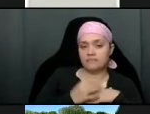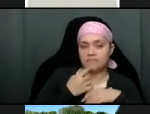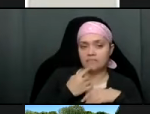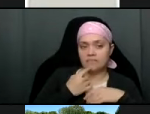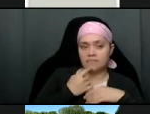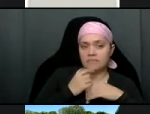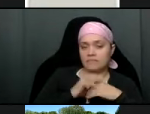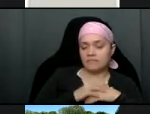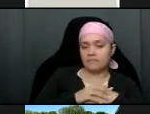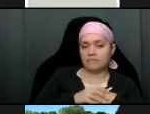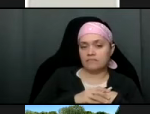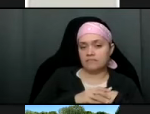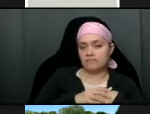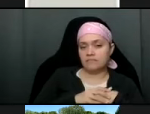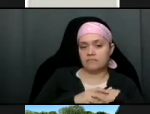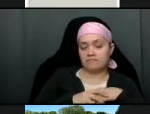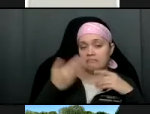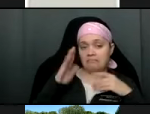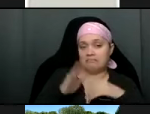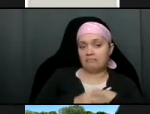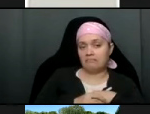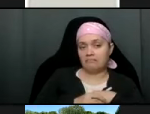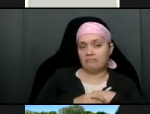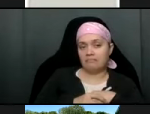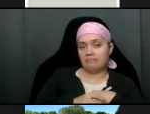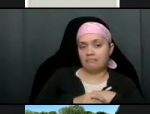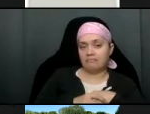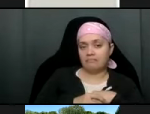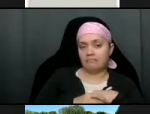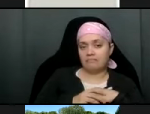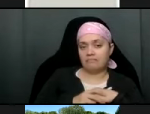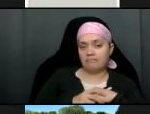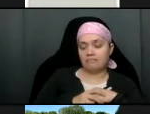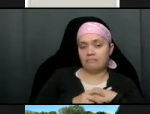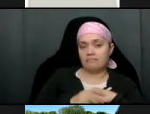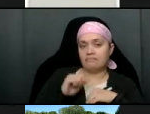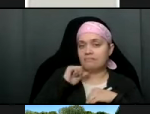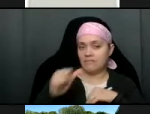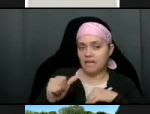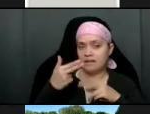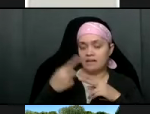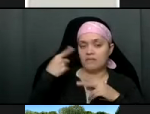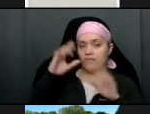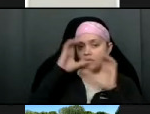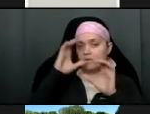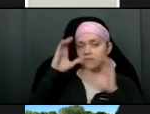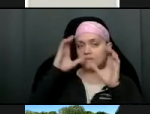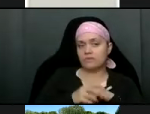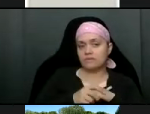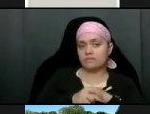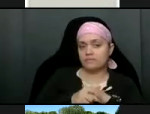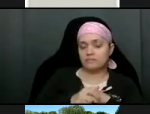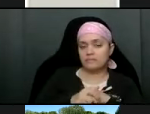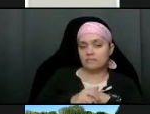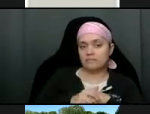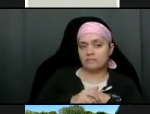Strait, Tasmania, Victoria, or the Cook Strait? Not named for an explorer.